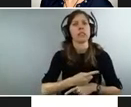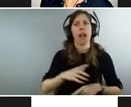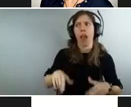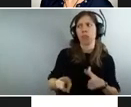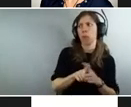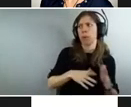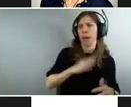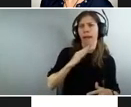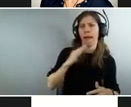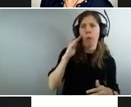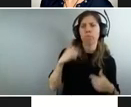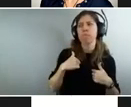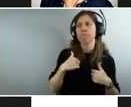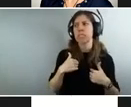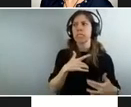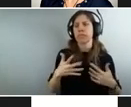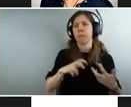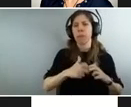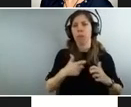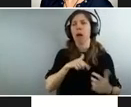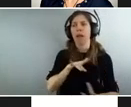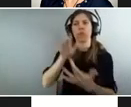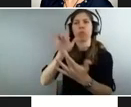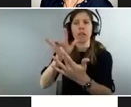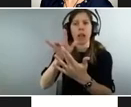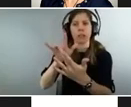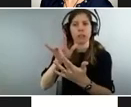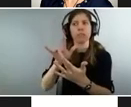to contact the county recorder to find out what happened to my ballot.